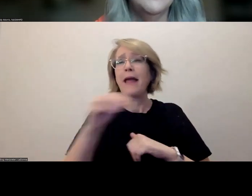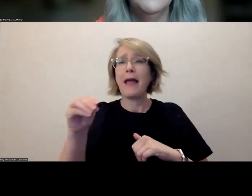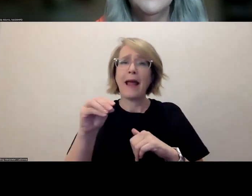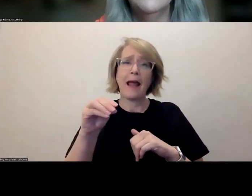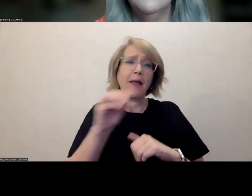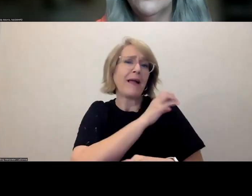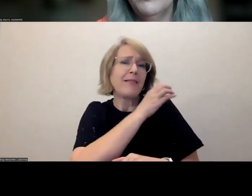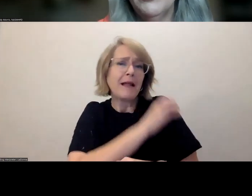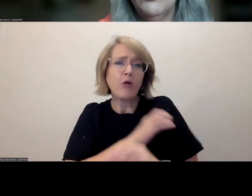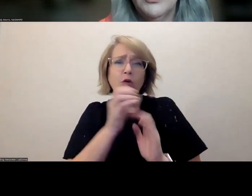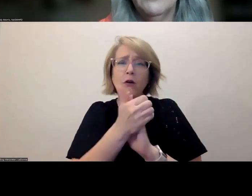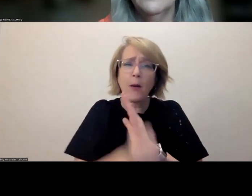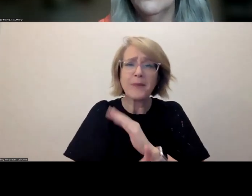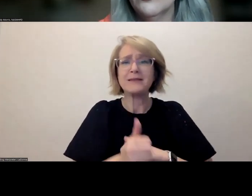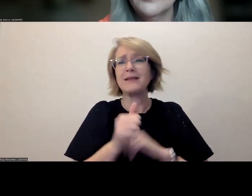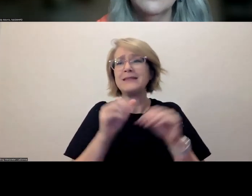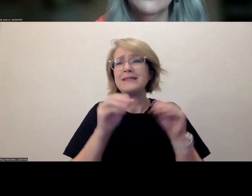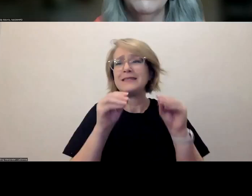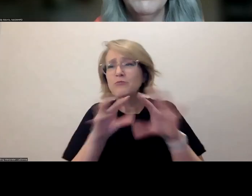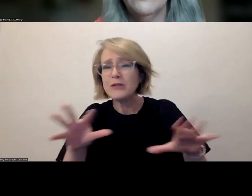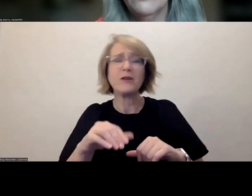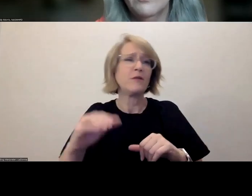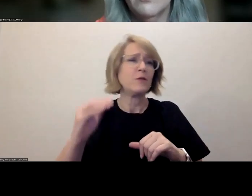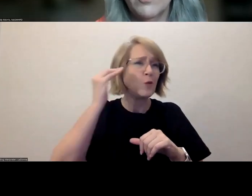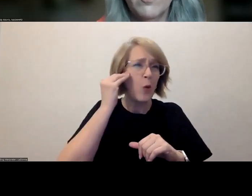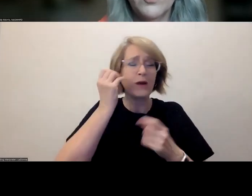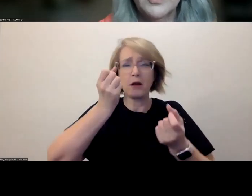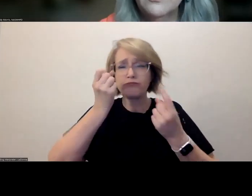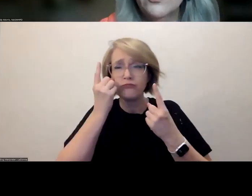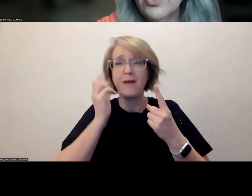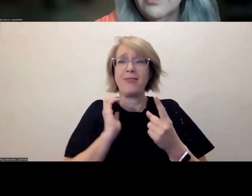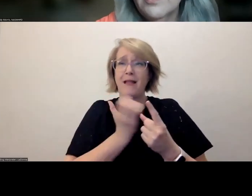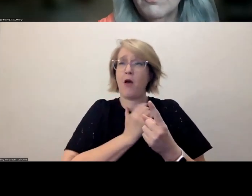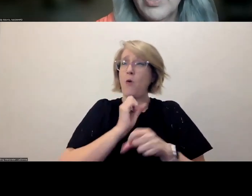that's needed, the distribution, the concordance, so that we make sure that our workforce